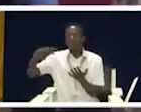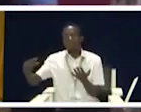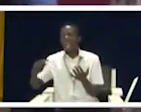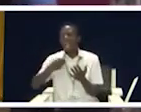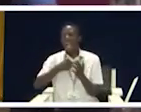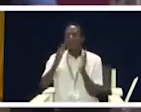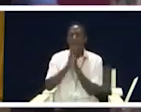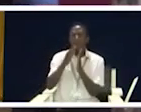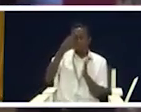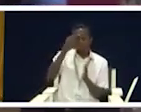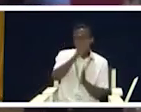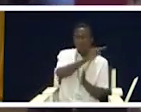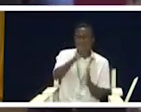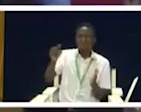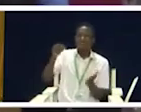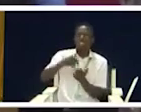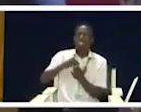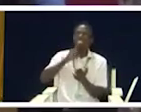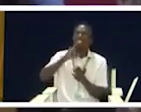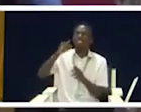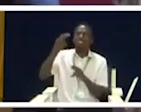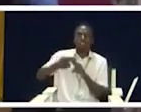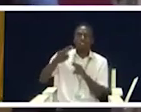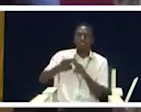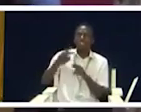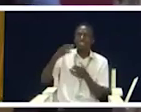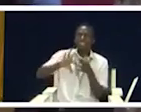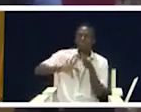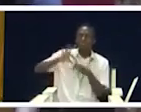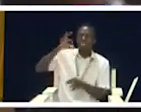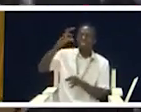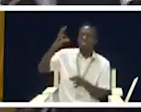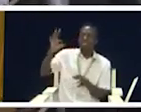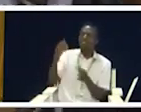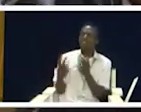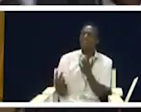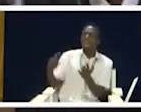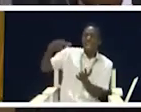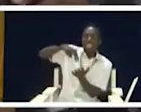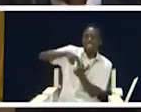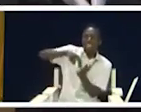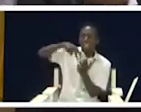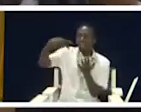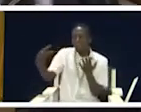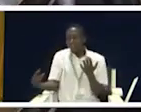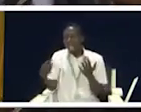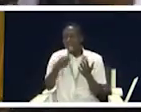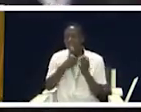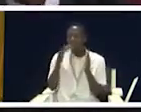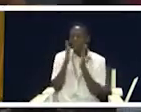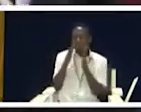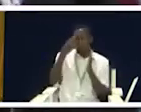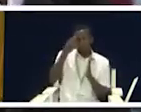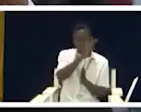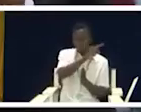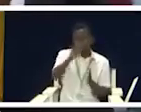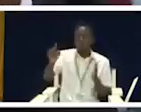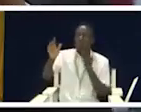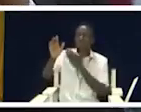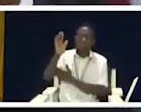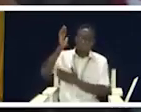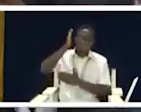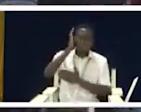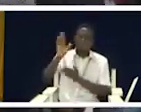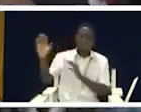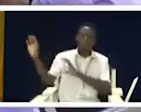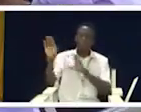believers. It is called the spirit of rising and falling. And I declare, by the word of the Lord, God will perform